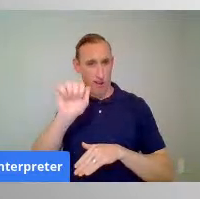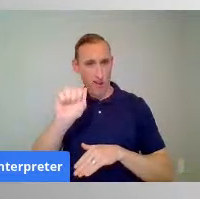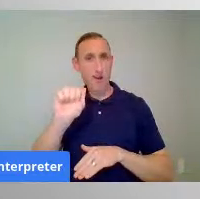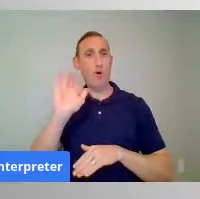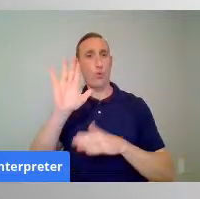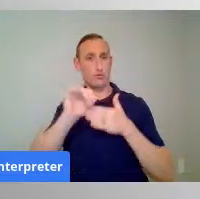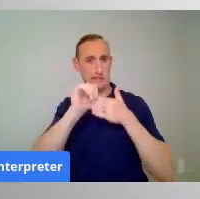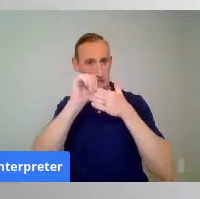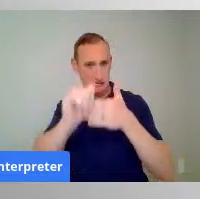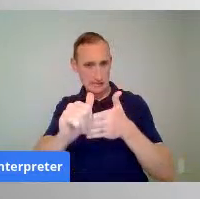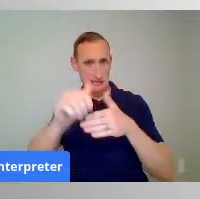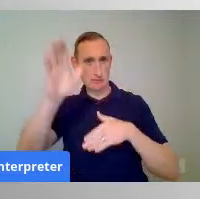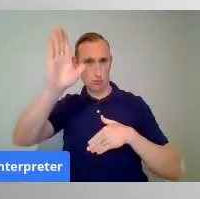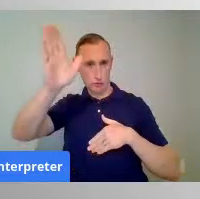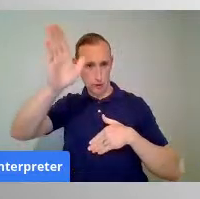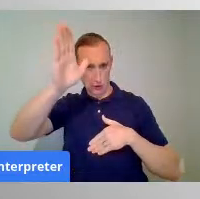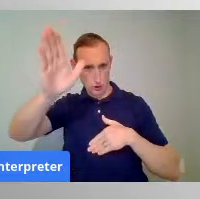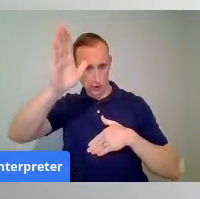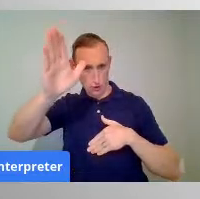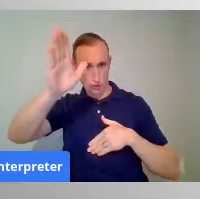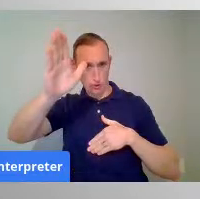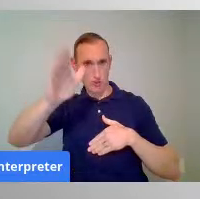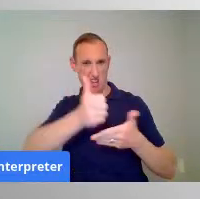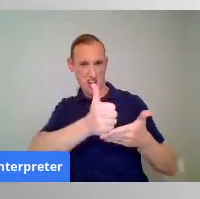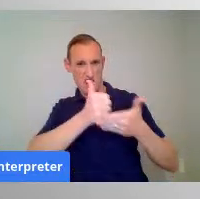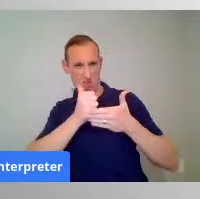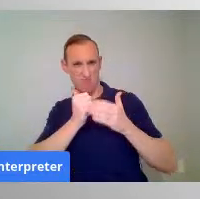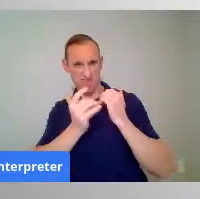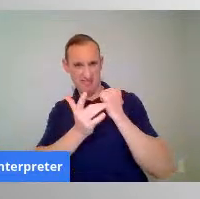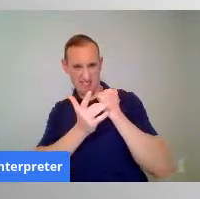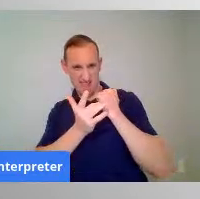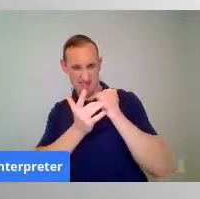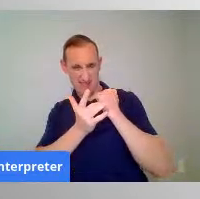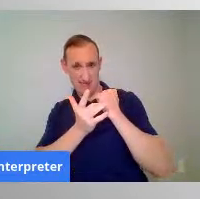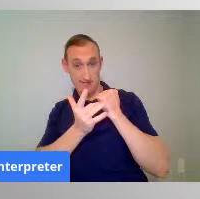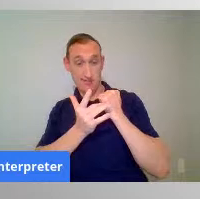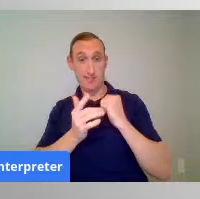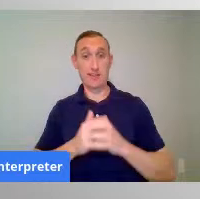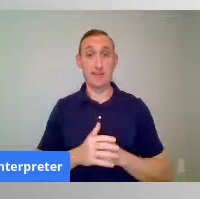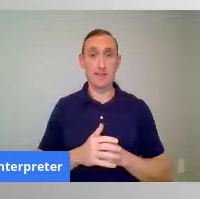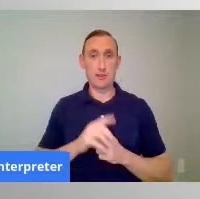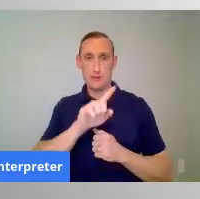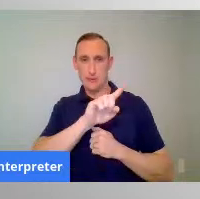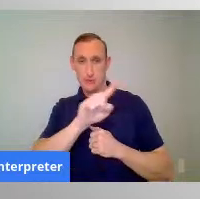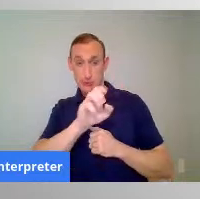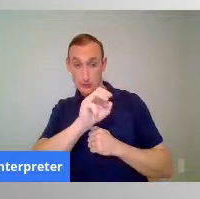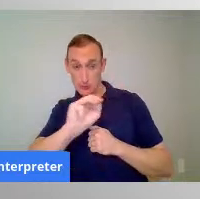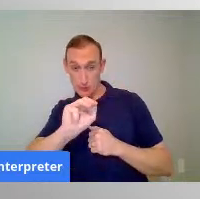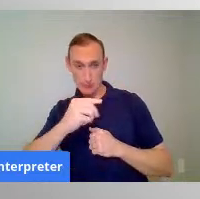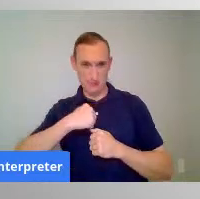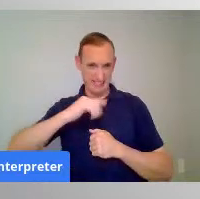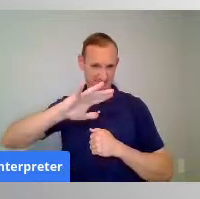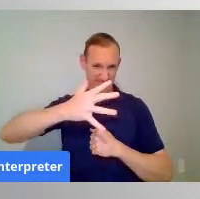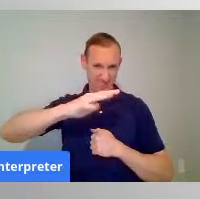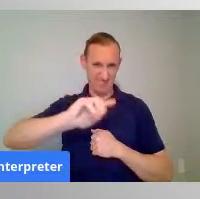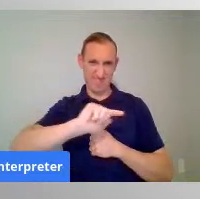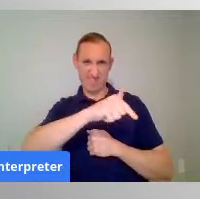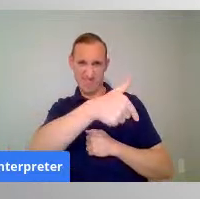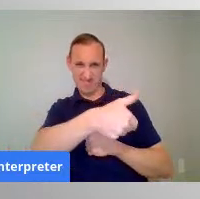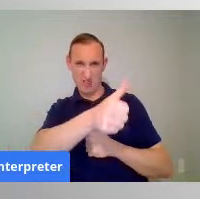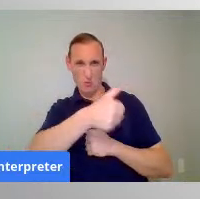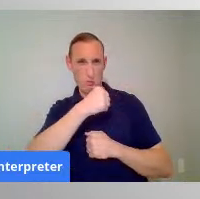with Zoom than I am WebEx. Also, you're getting ready to see a significant number of